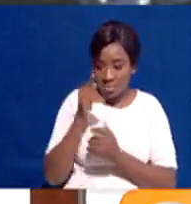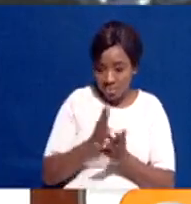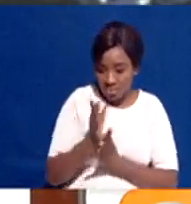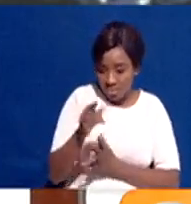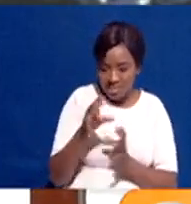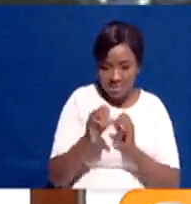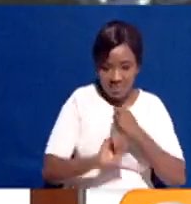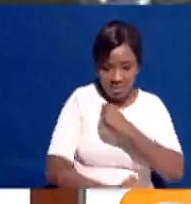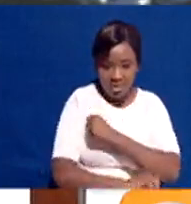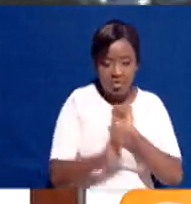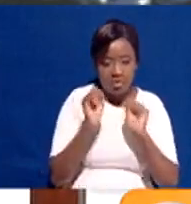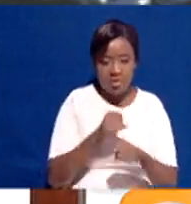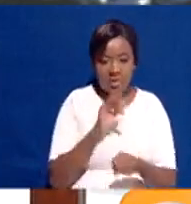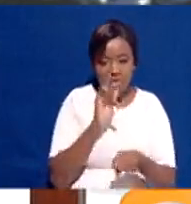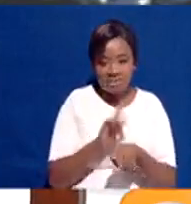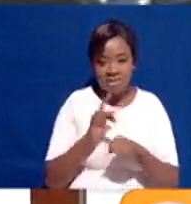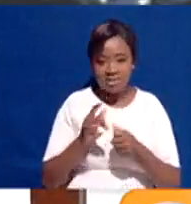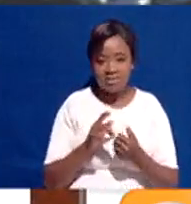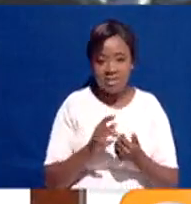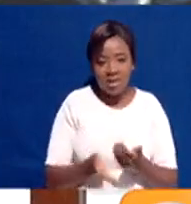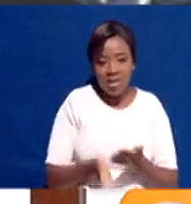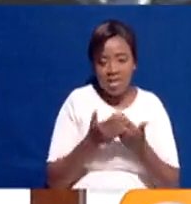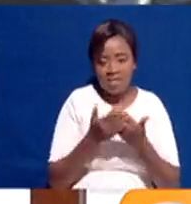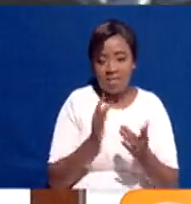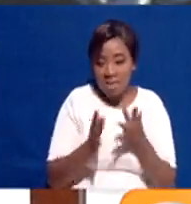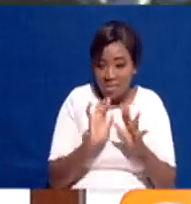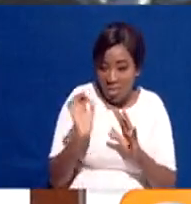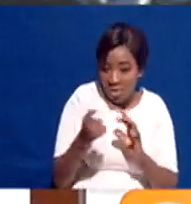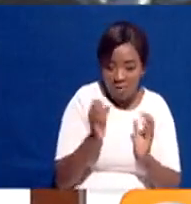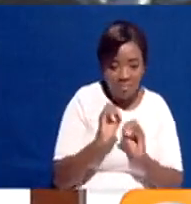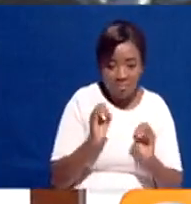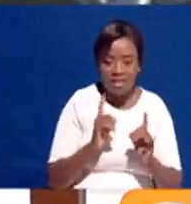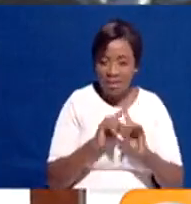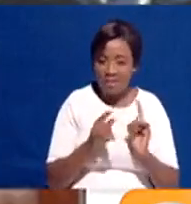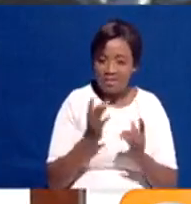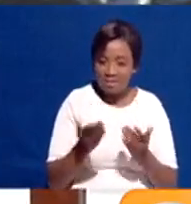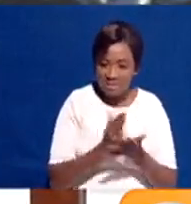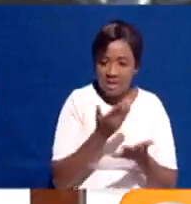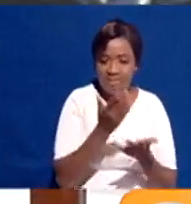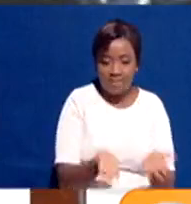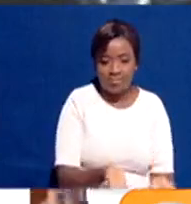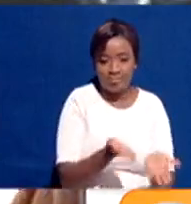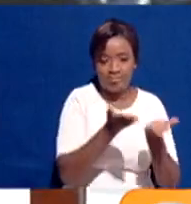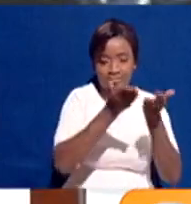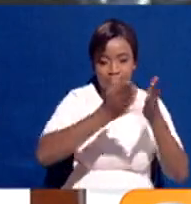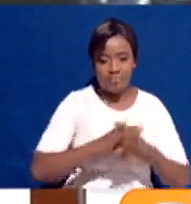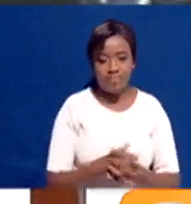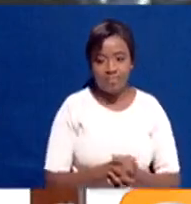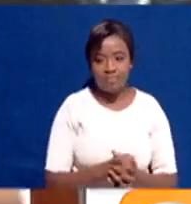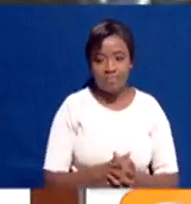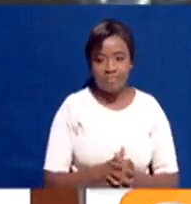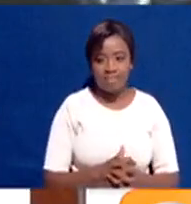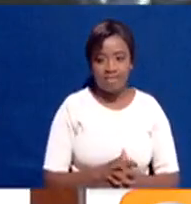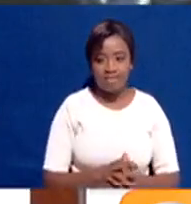at least touch, if not all, even two lives, so that they can say they've moved from one point to the other. That sight of the 20 bob